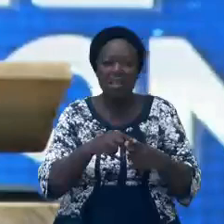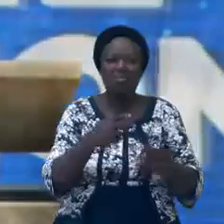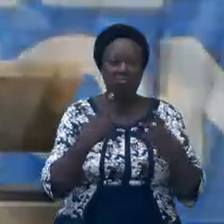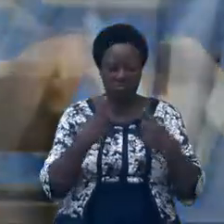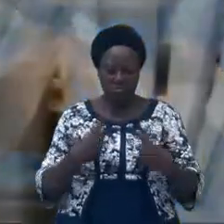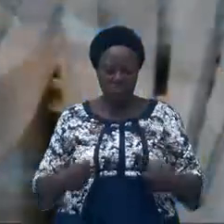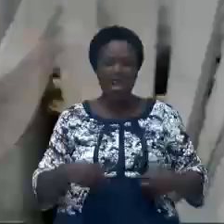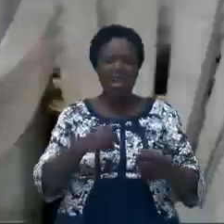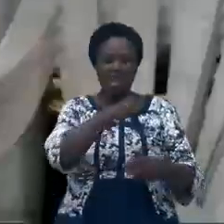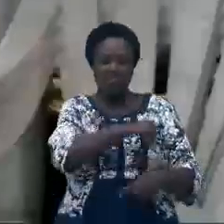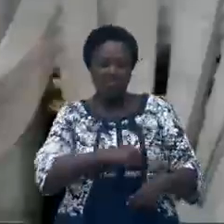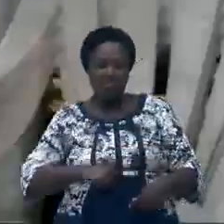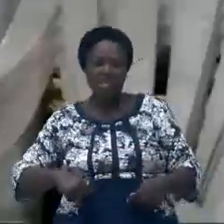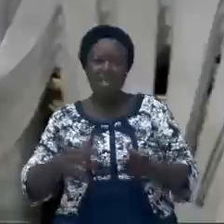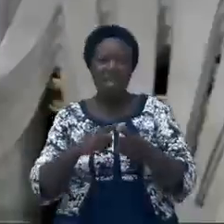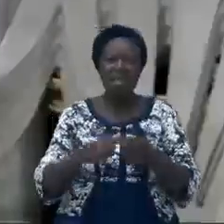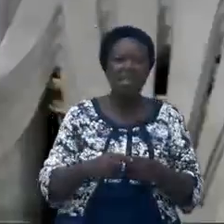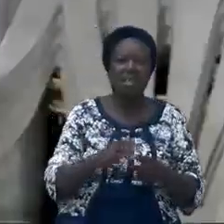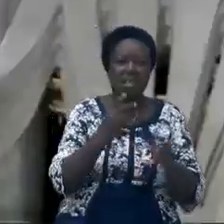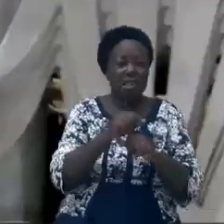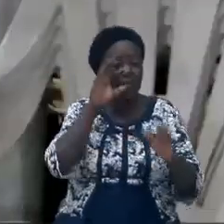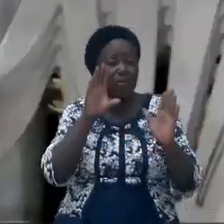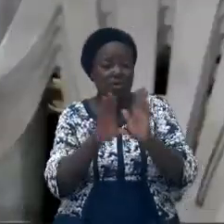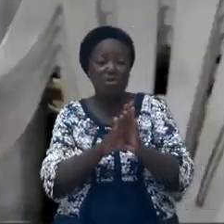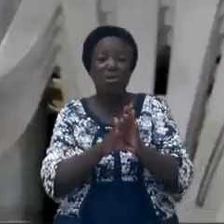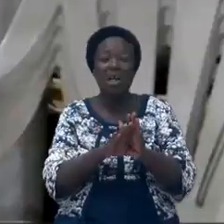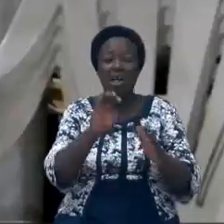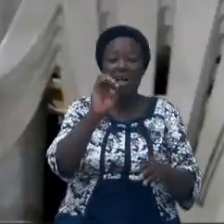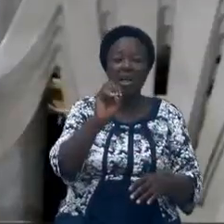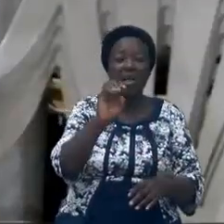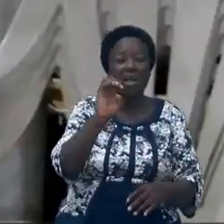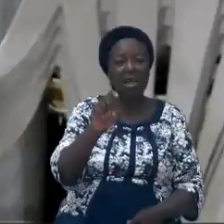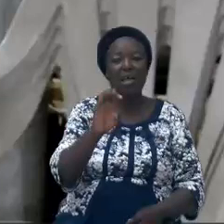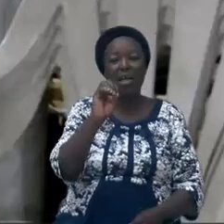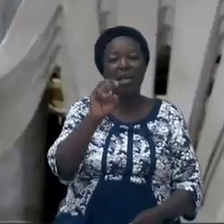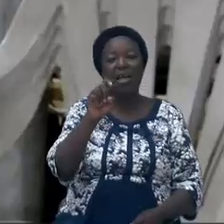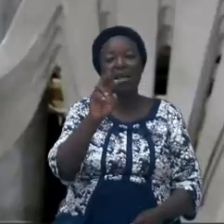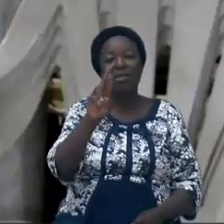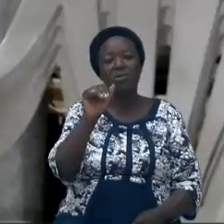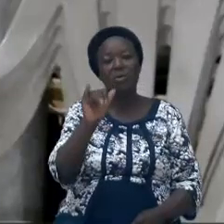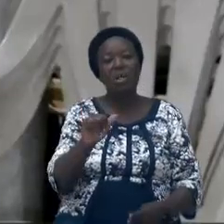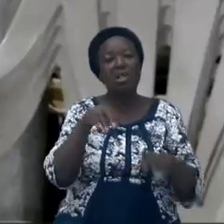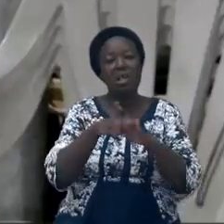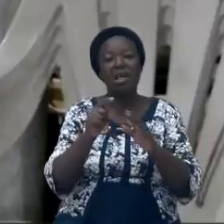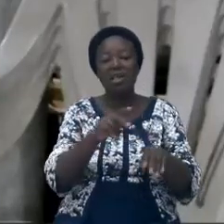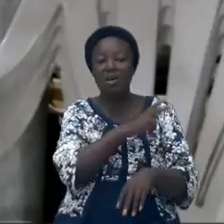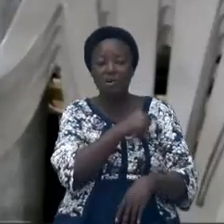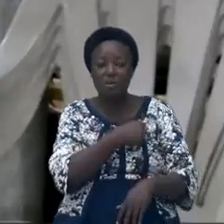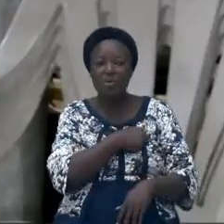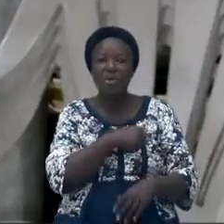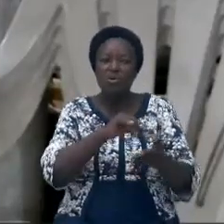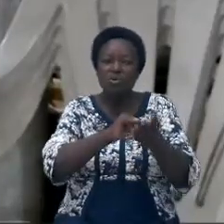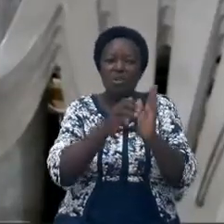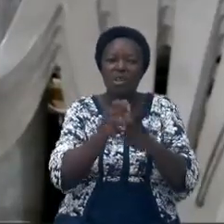take the x-ray, and x-ray cannot discover sadness. X-ray cannot discover sorrow. X-ray